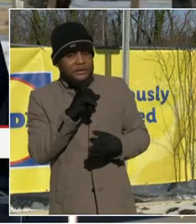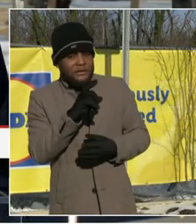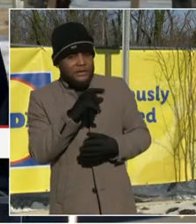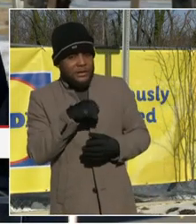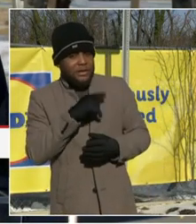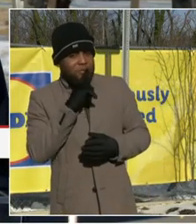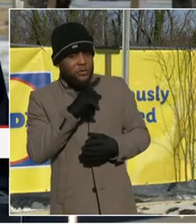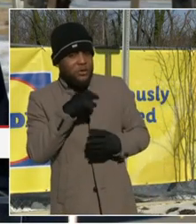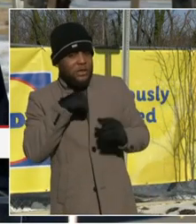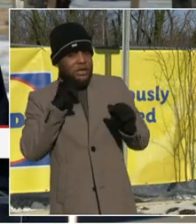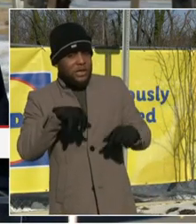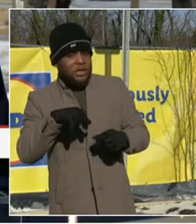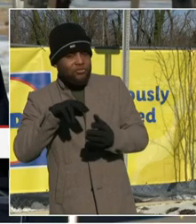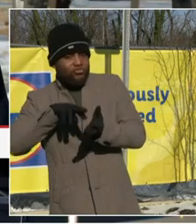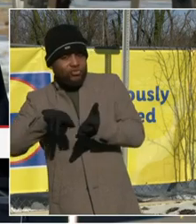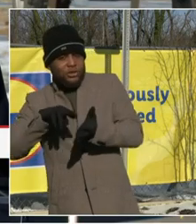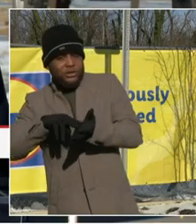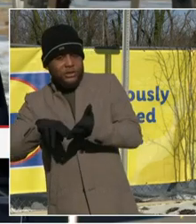And we have